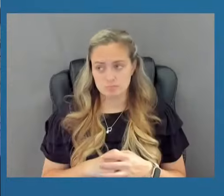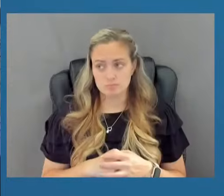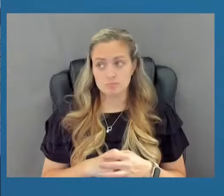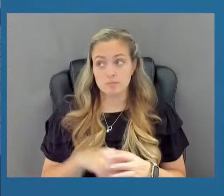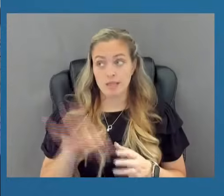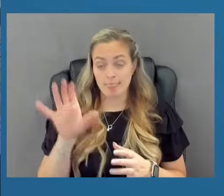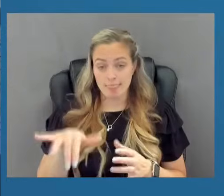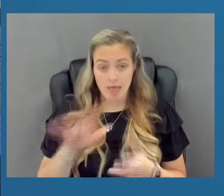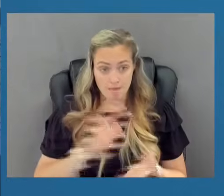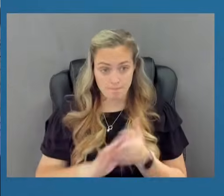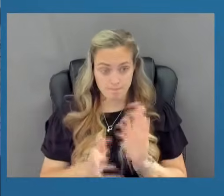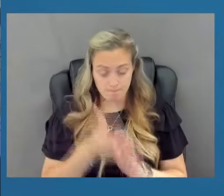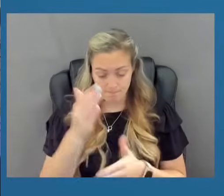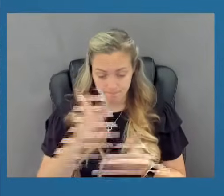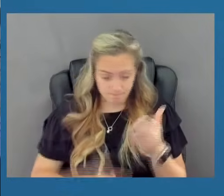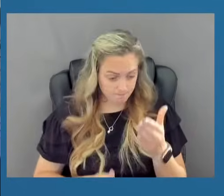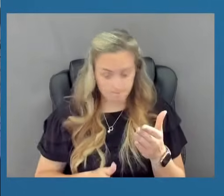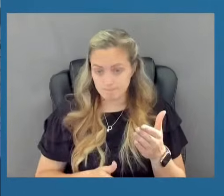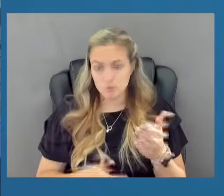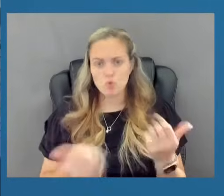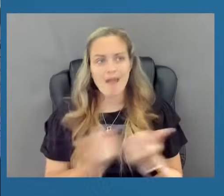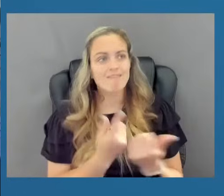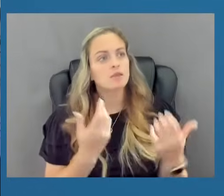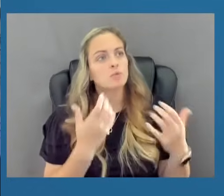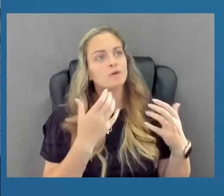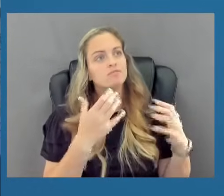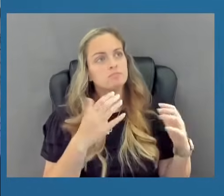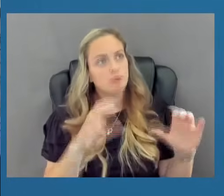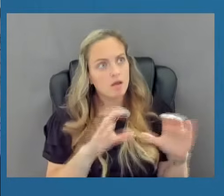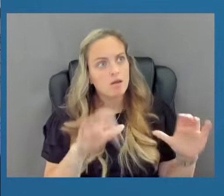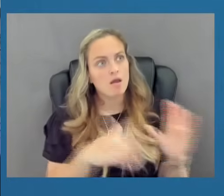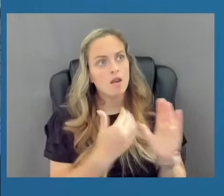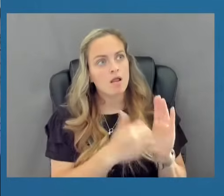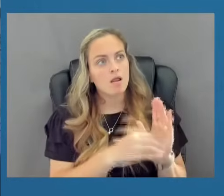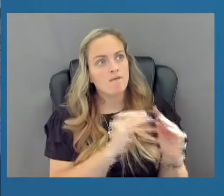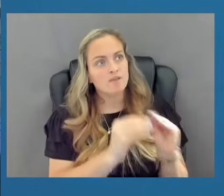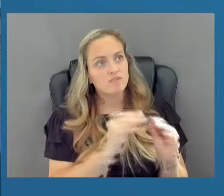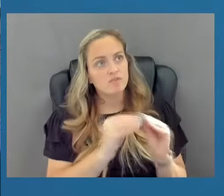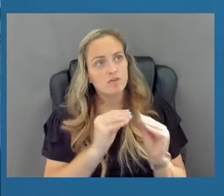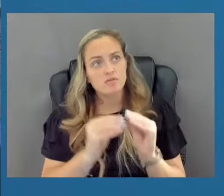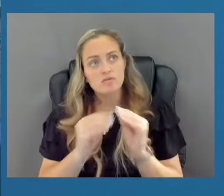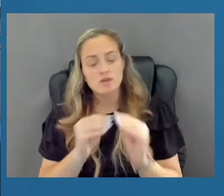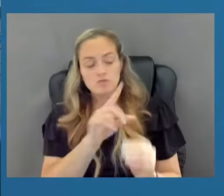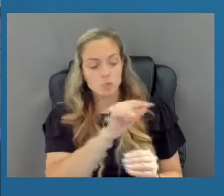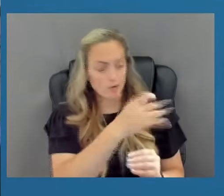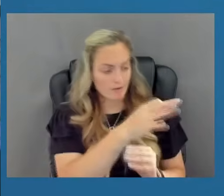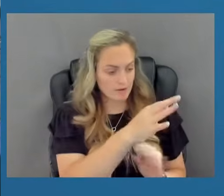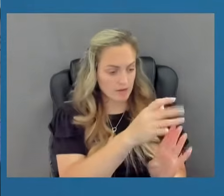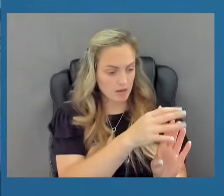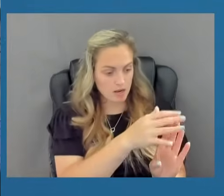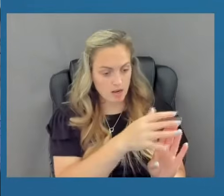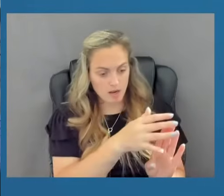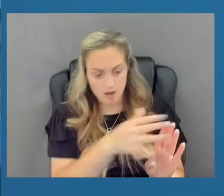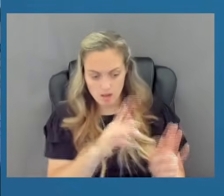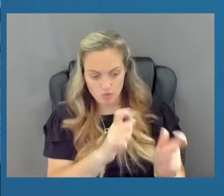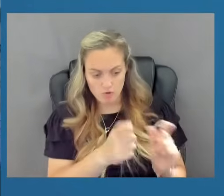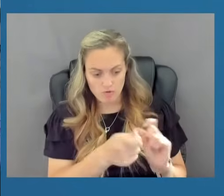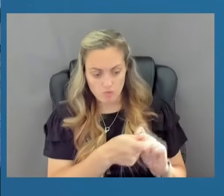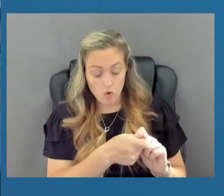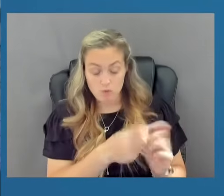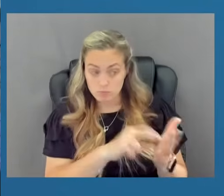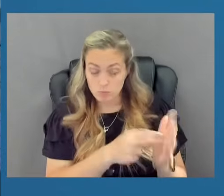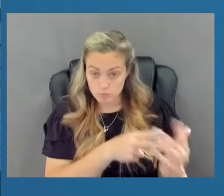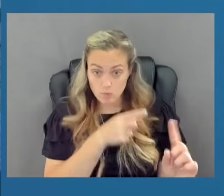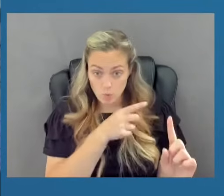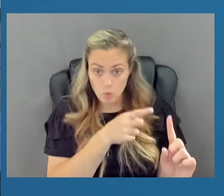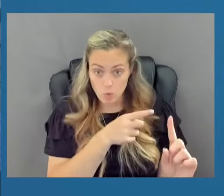was undermining all these efforts. And I'll go back again, the 2019 reforms were well intended,